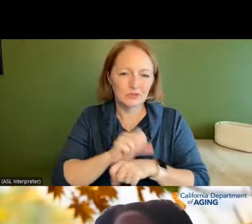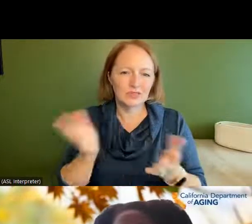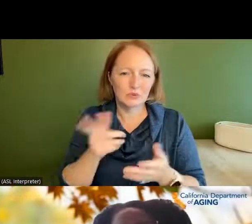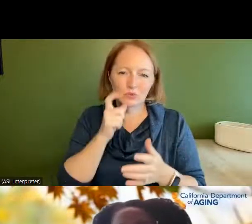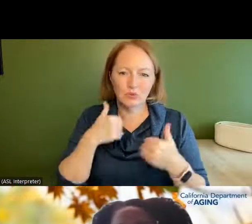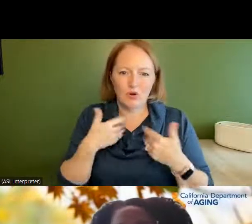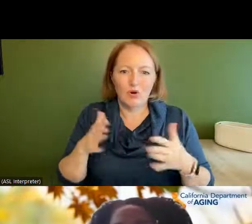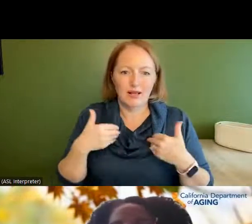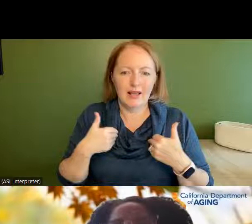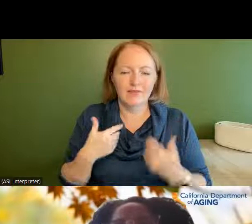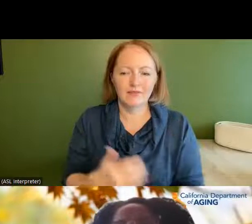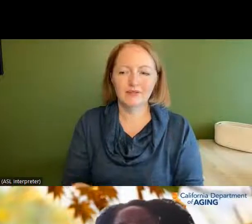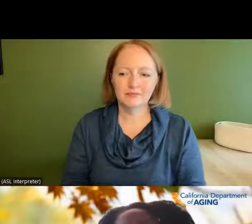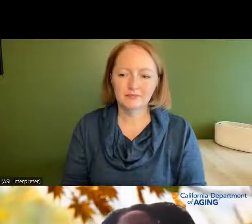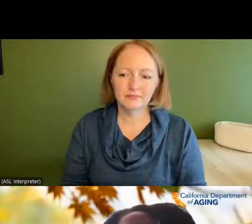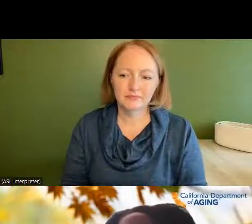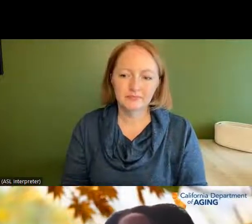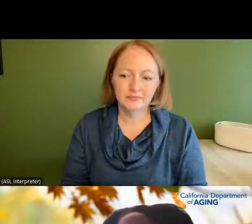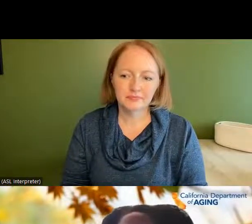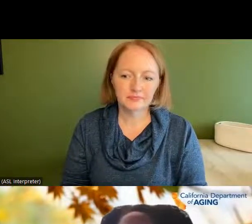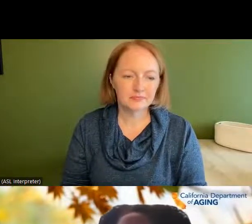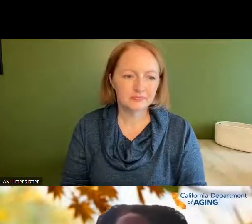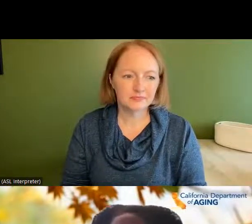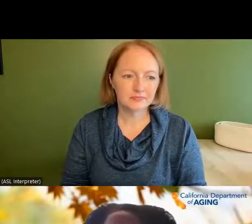in the direct care workforce. Next slide.